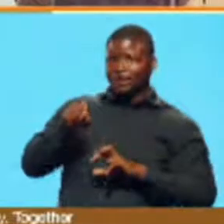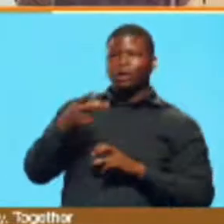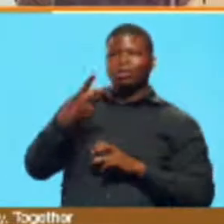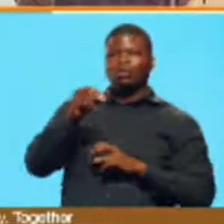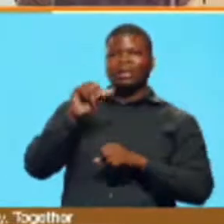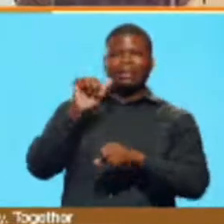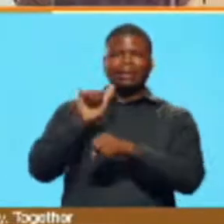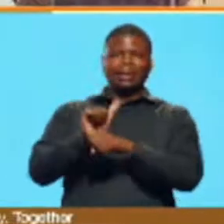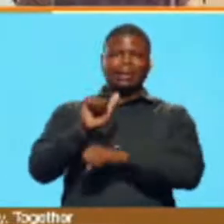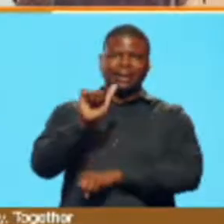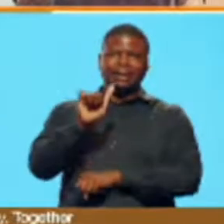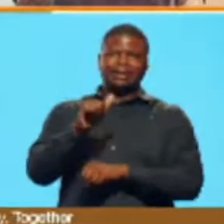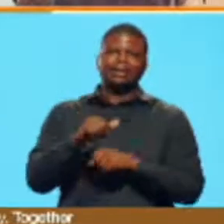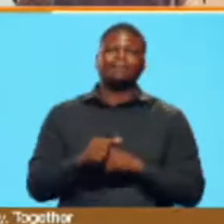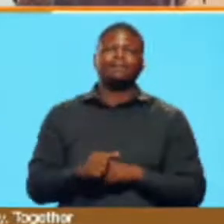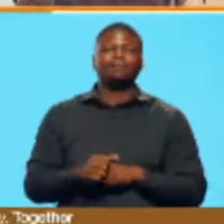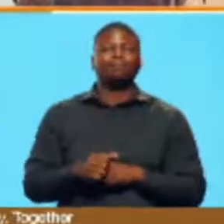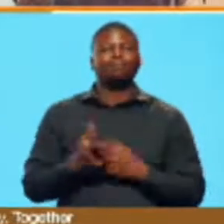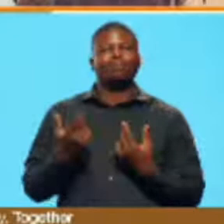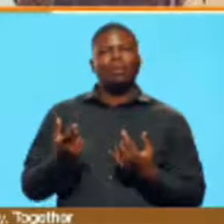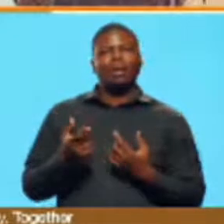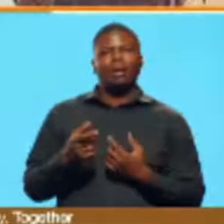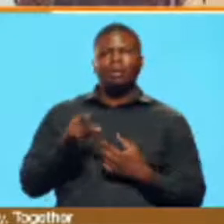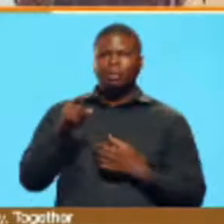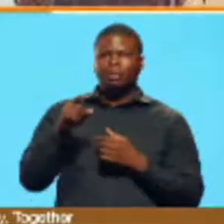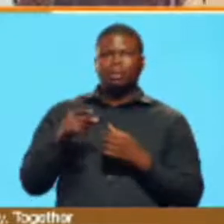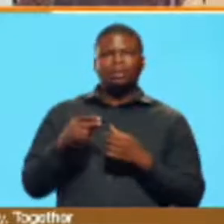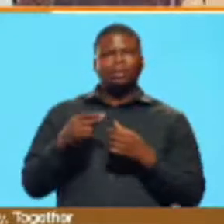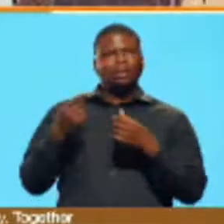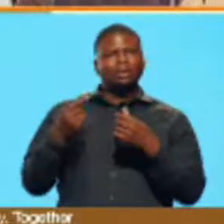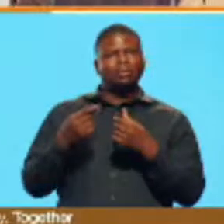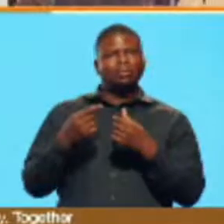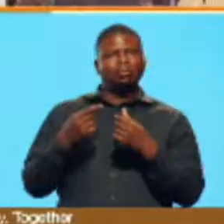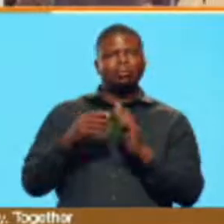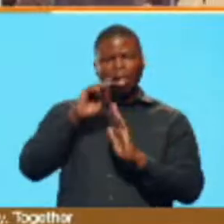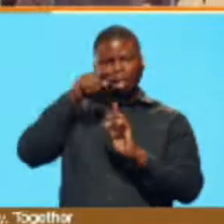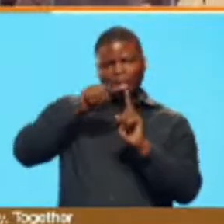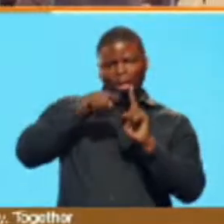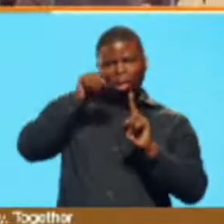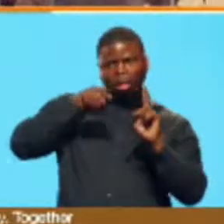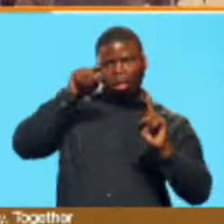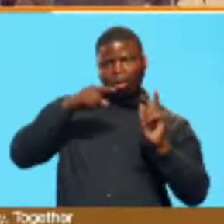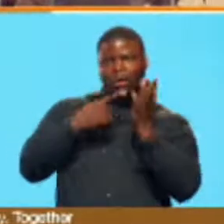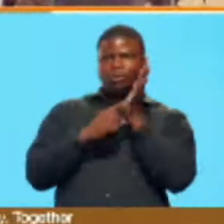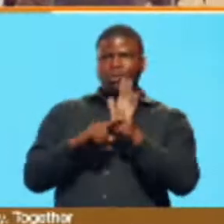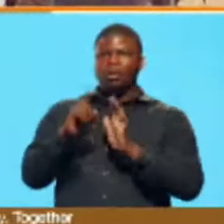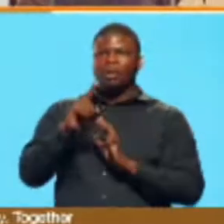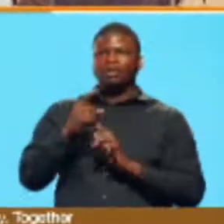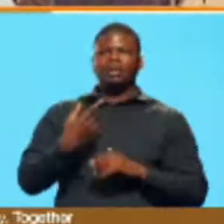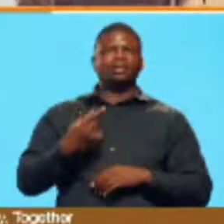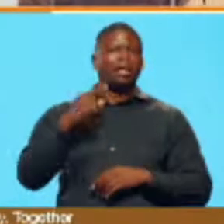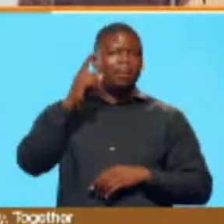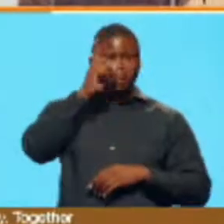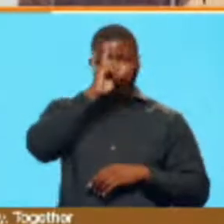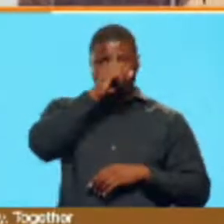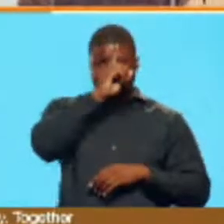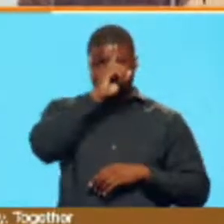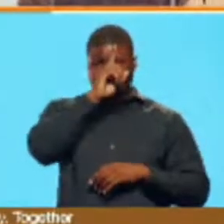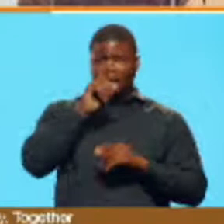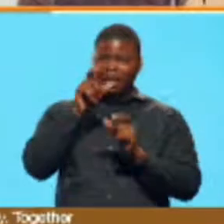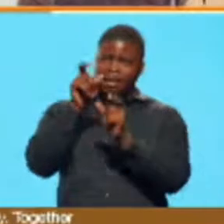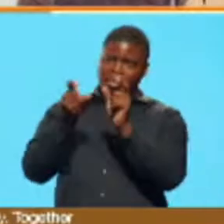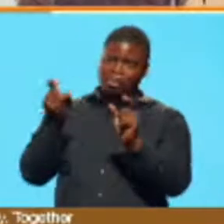our statistics started to show us that amongst Black people, especially